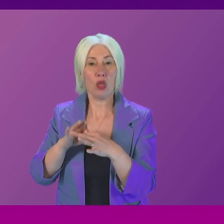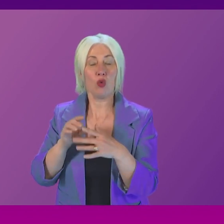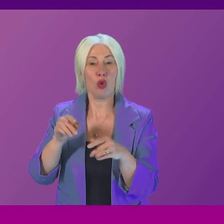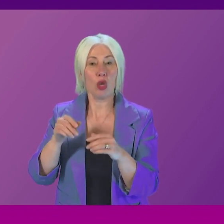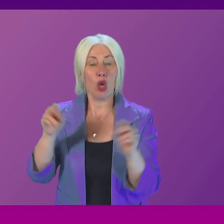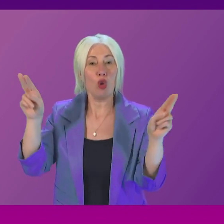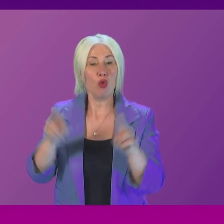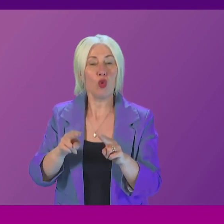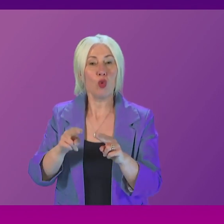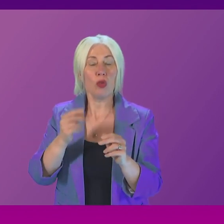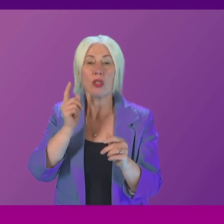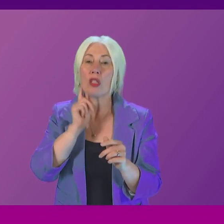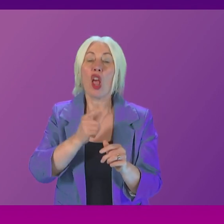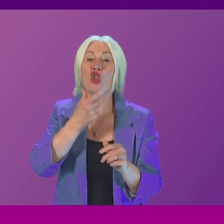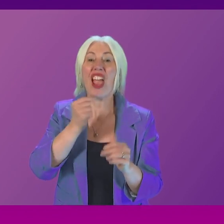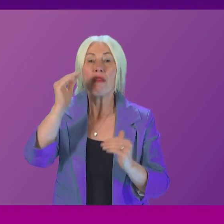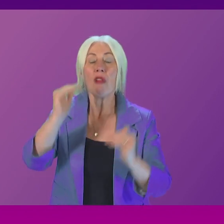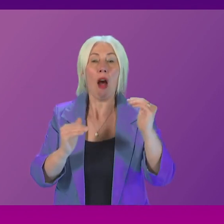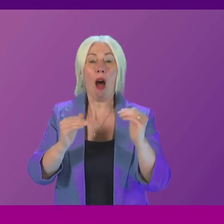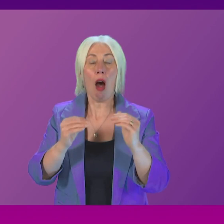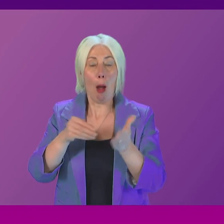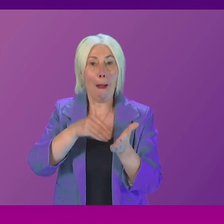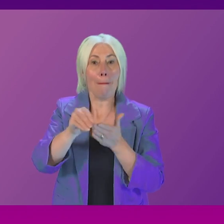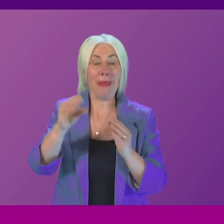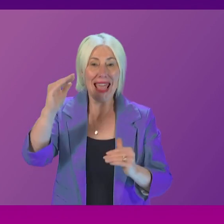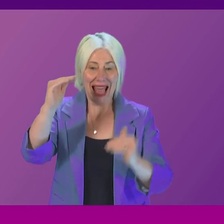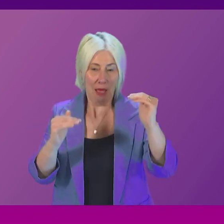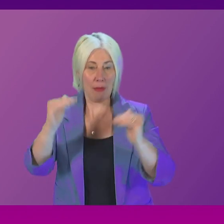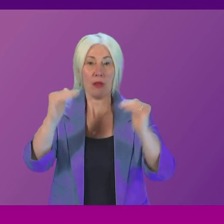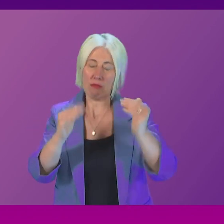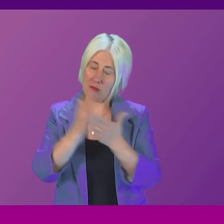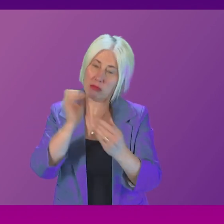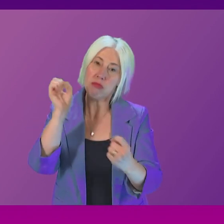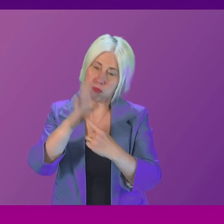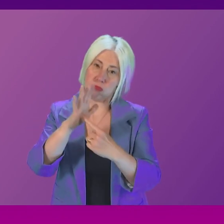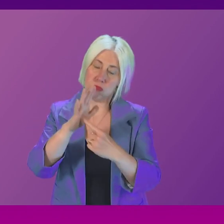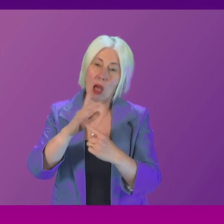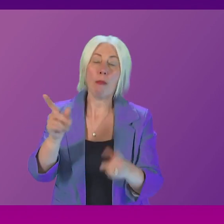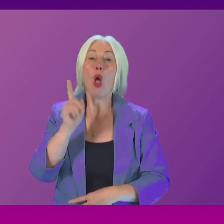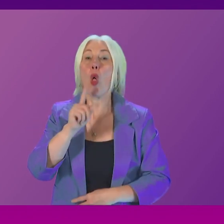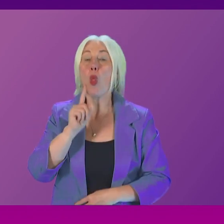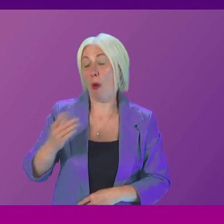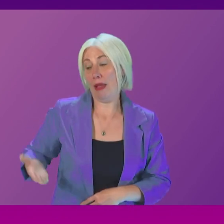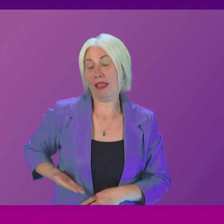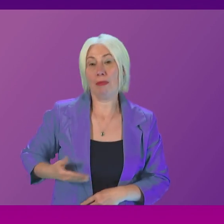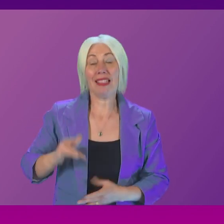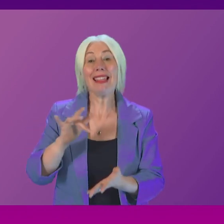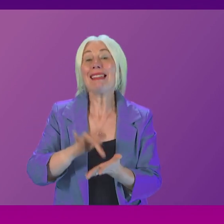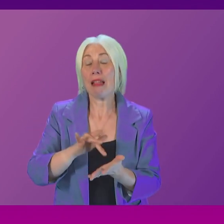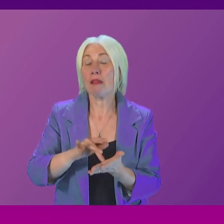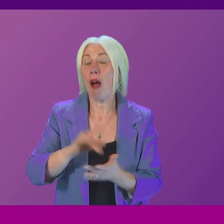reducing the gender pay gap, for example, is really crucial to this. But in terms of the Women's Business Centre, I'll endeavour to come back